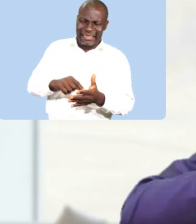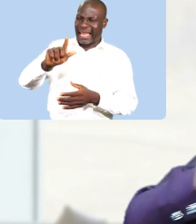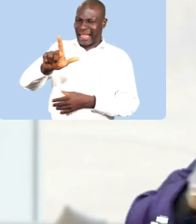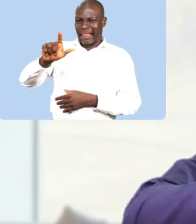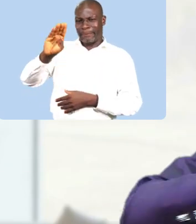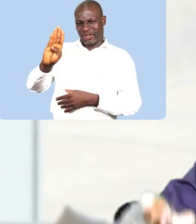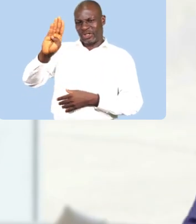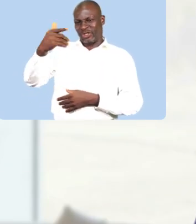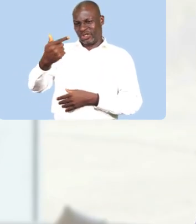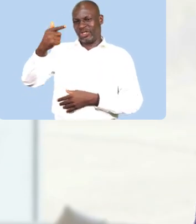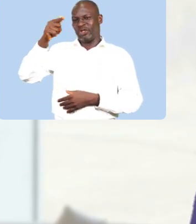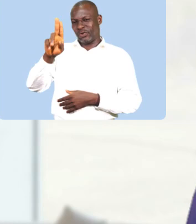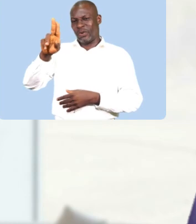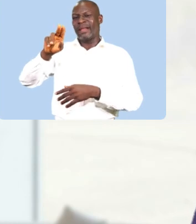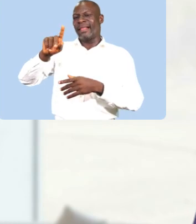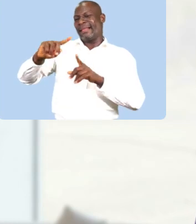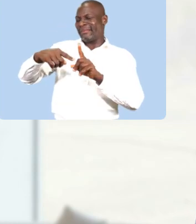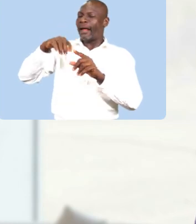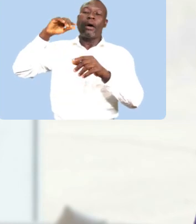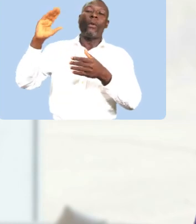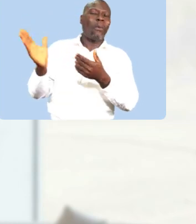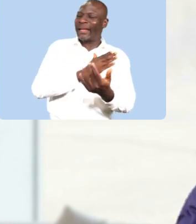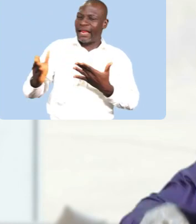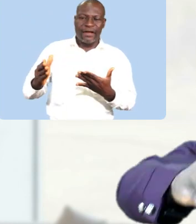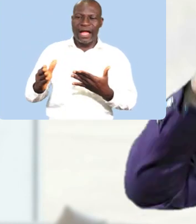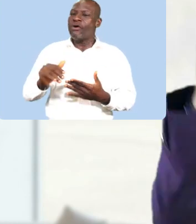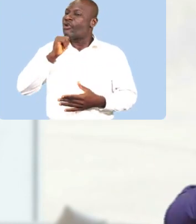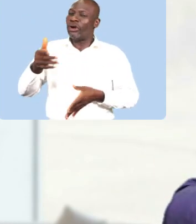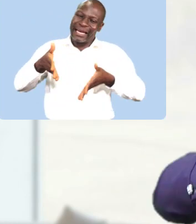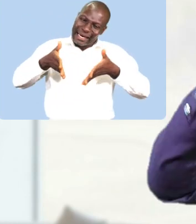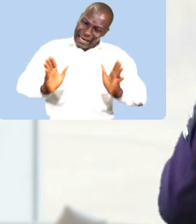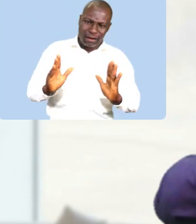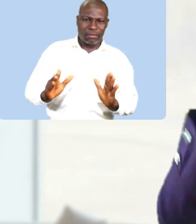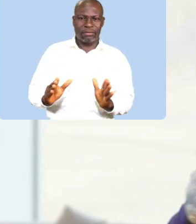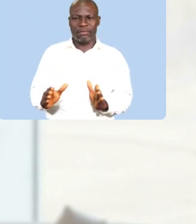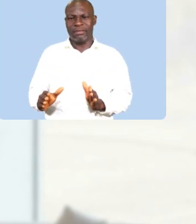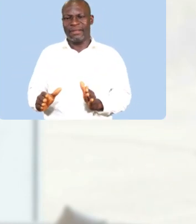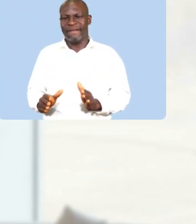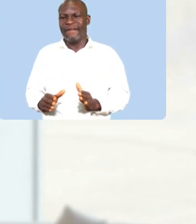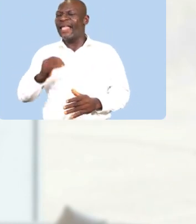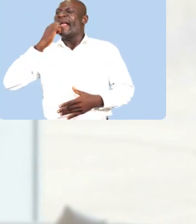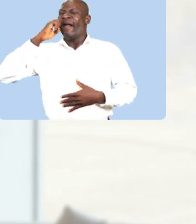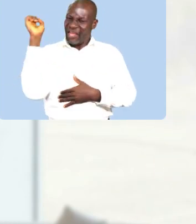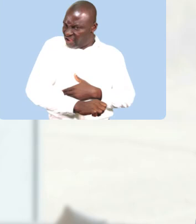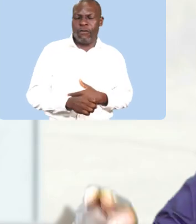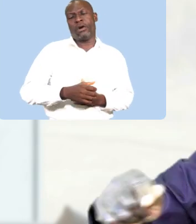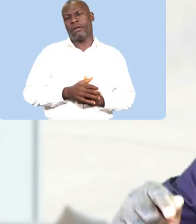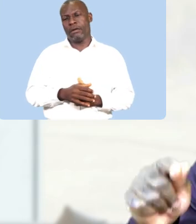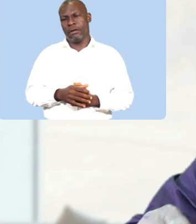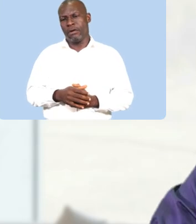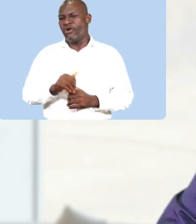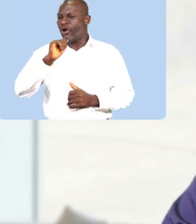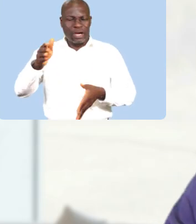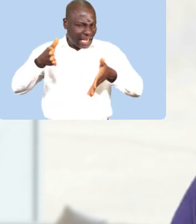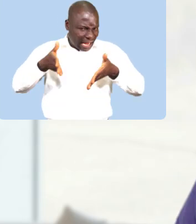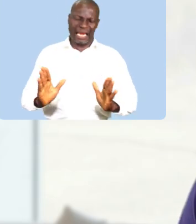now ya ke kama na ya de no what say say say animal we say atumo what say e ya evil what say it is more evil than communism as someone